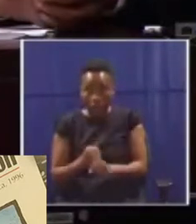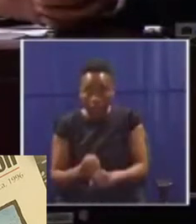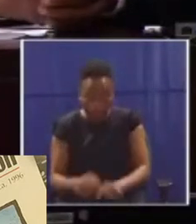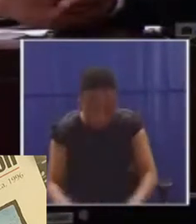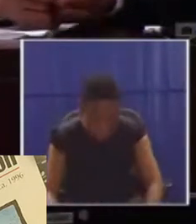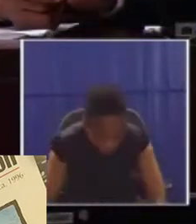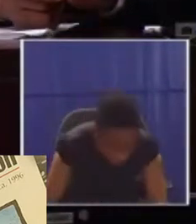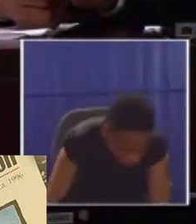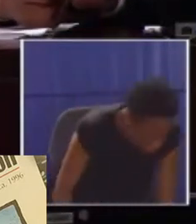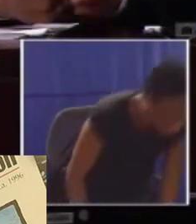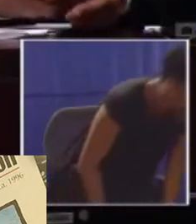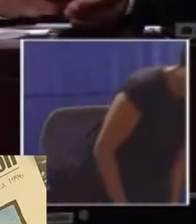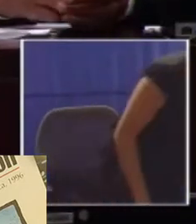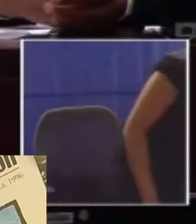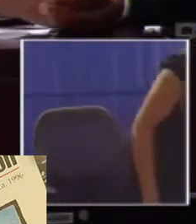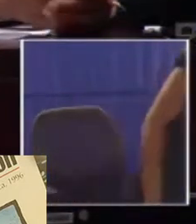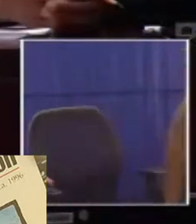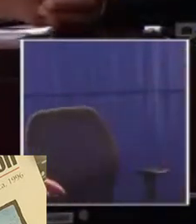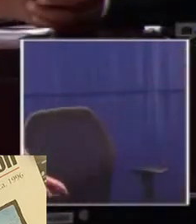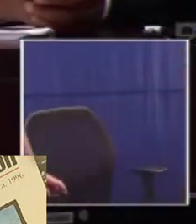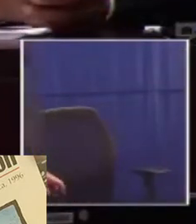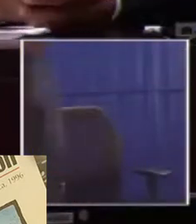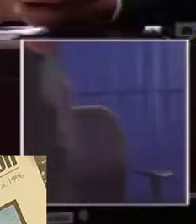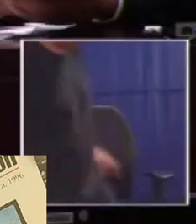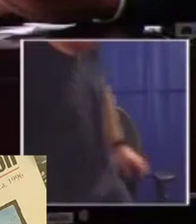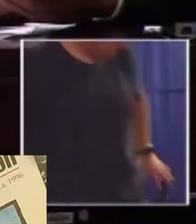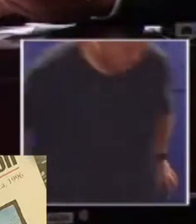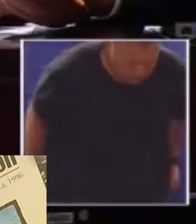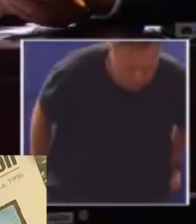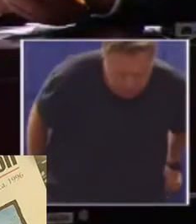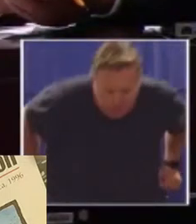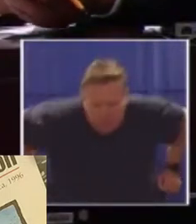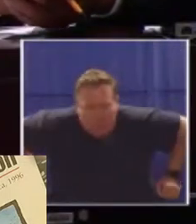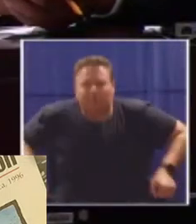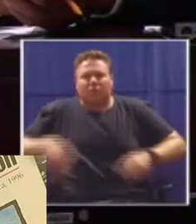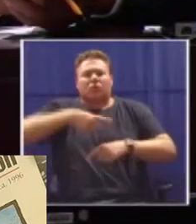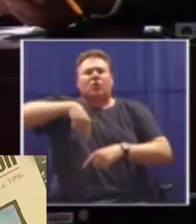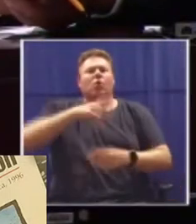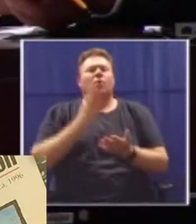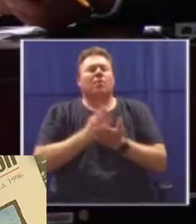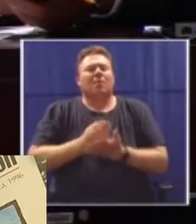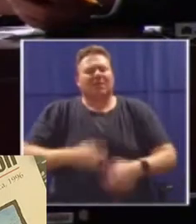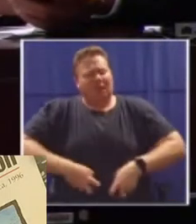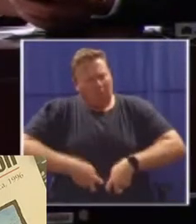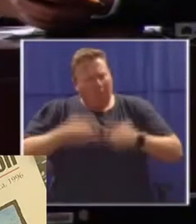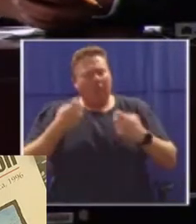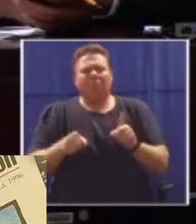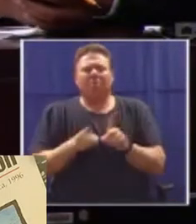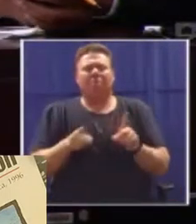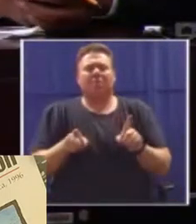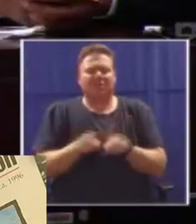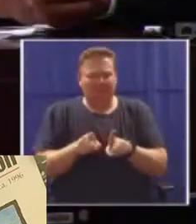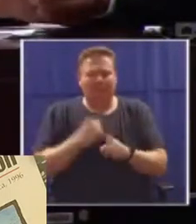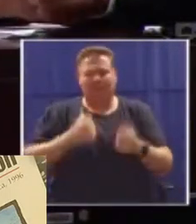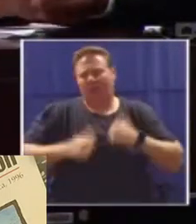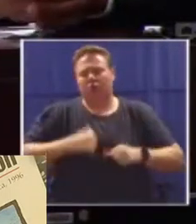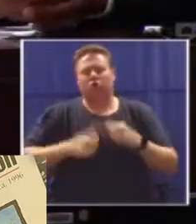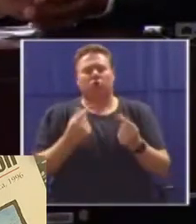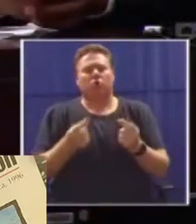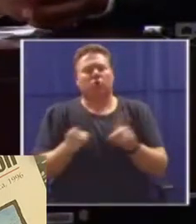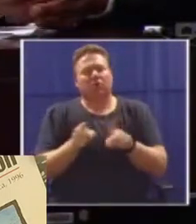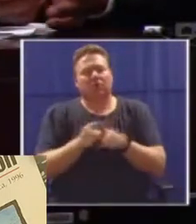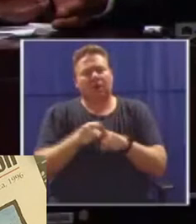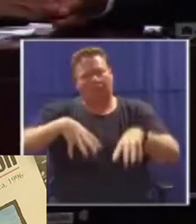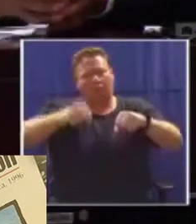half as outraged and action-oriented as we are about load shedding.